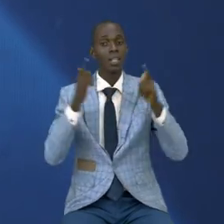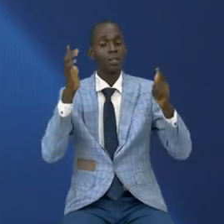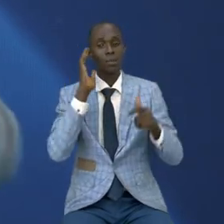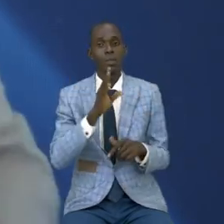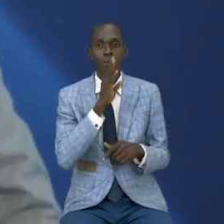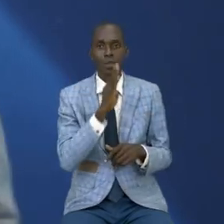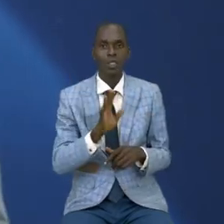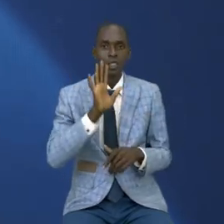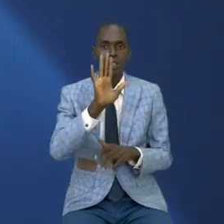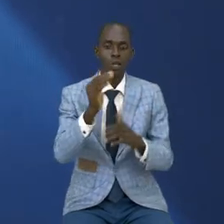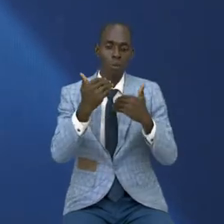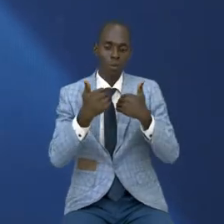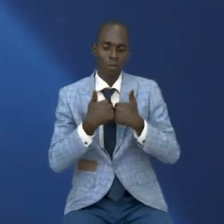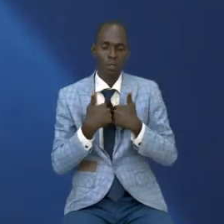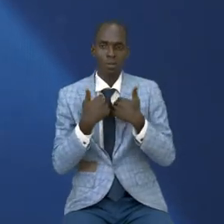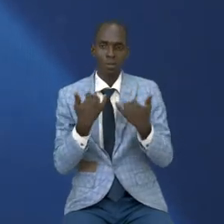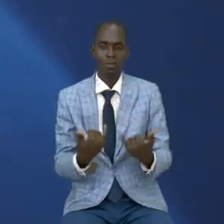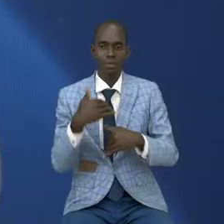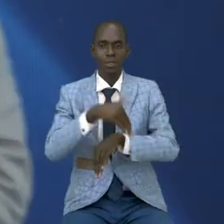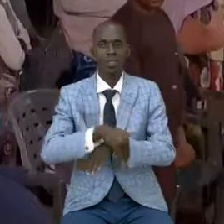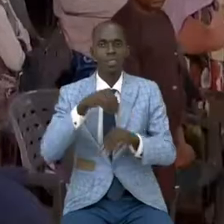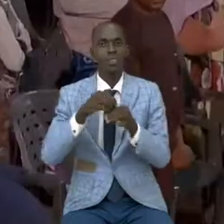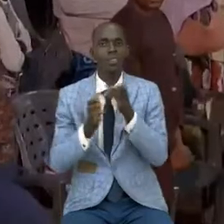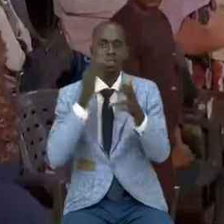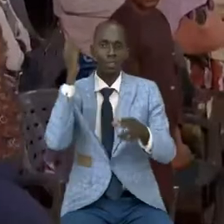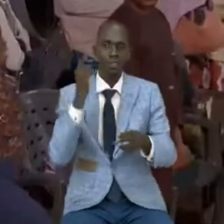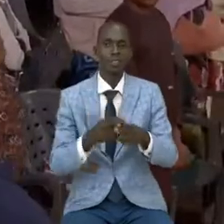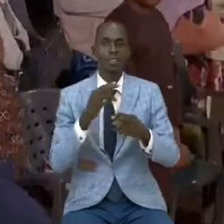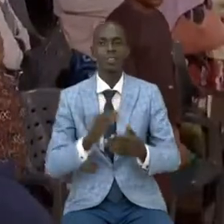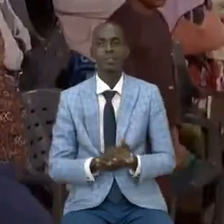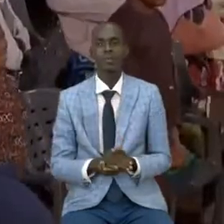your possession tonight in Jesus' name.